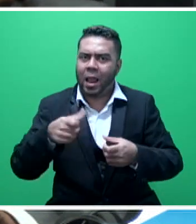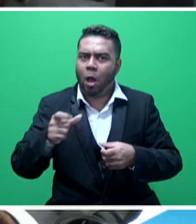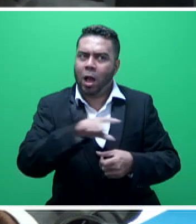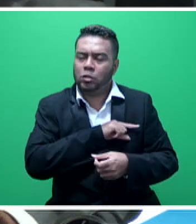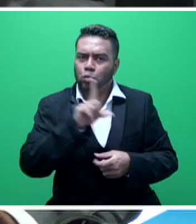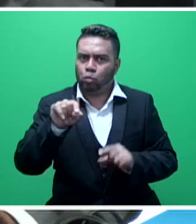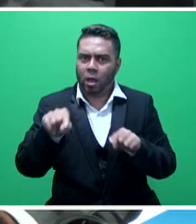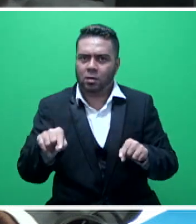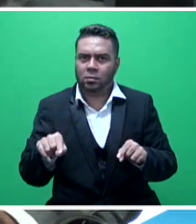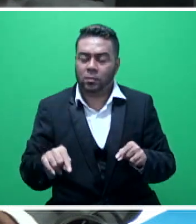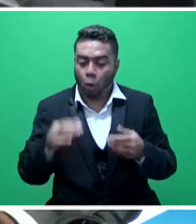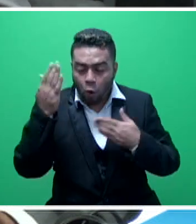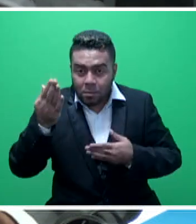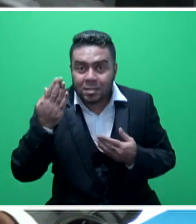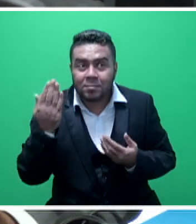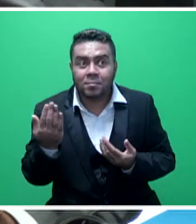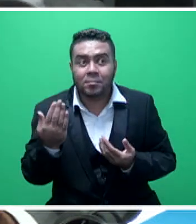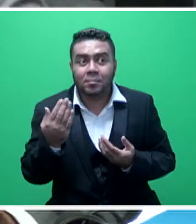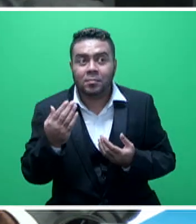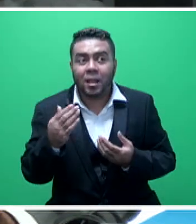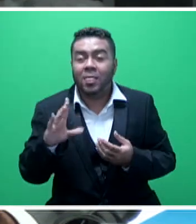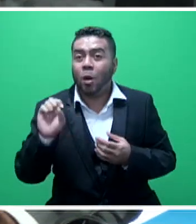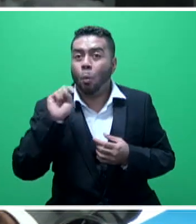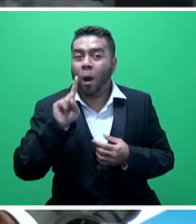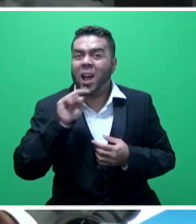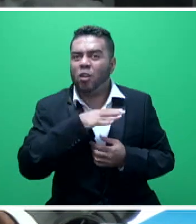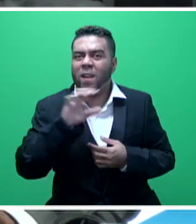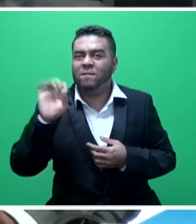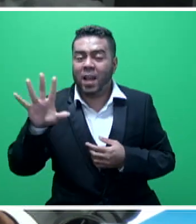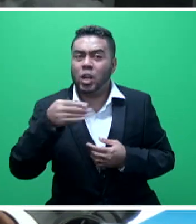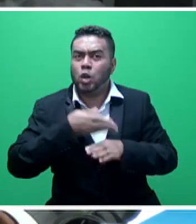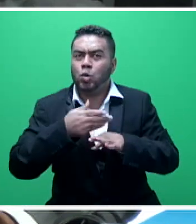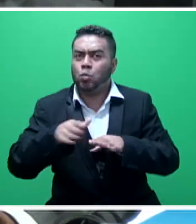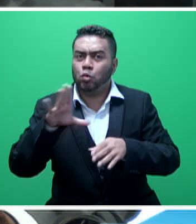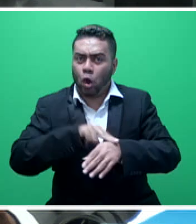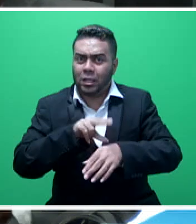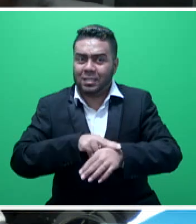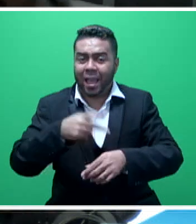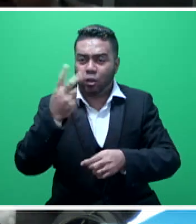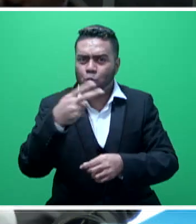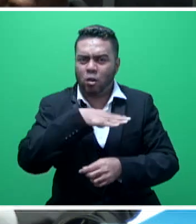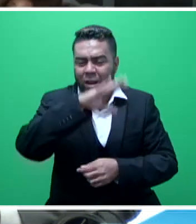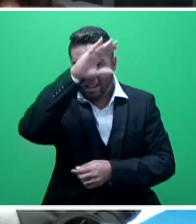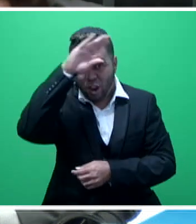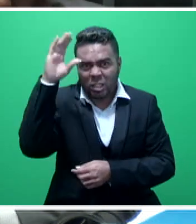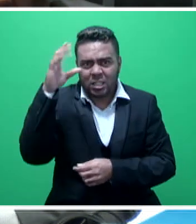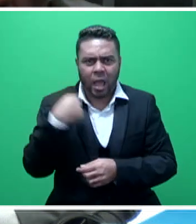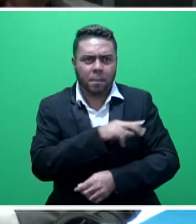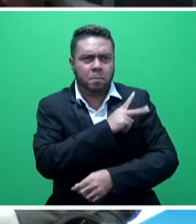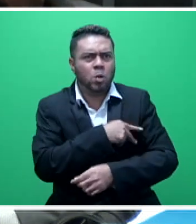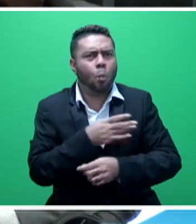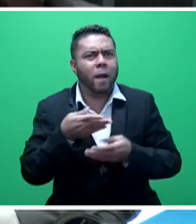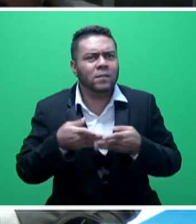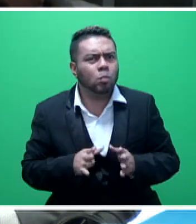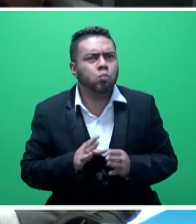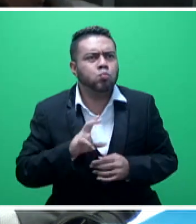do that. Honourable Speaker, the 105 new doctors and the 200 nurses and 40 midwives will